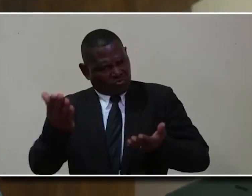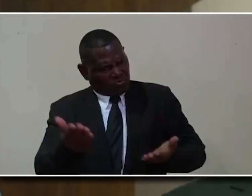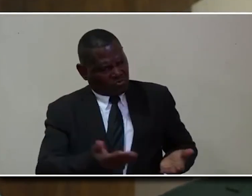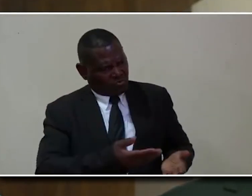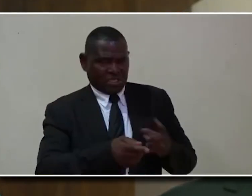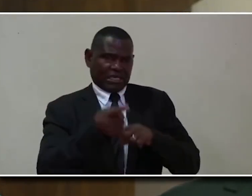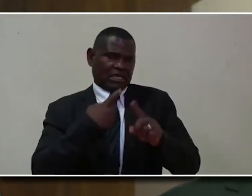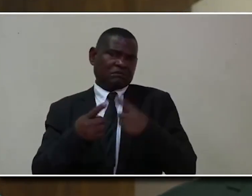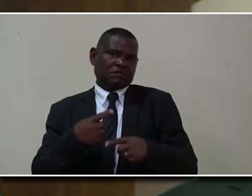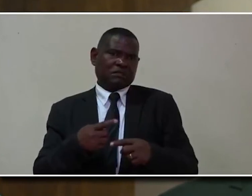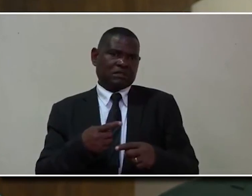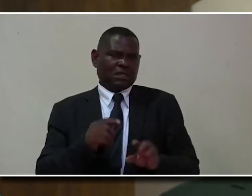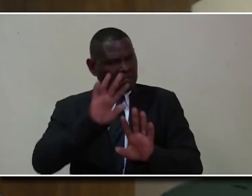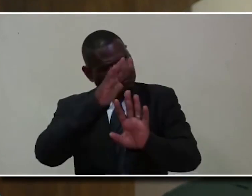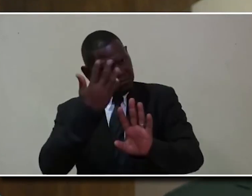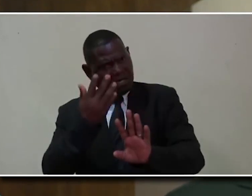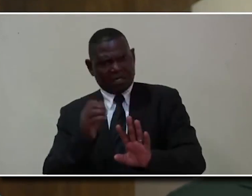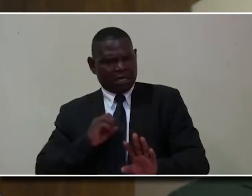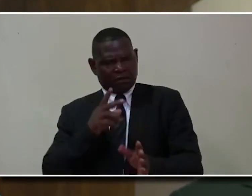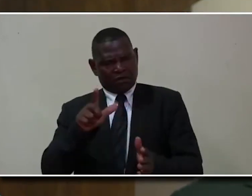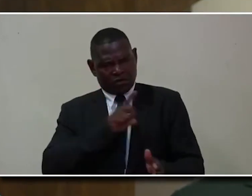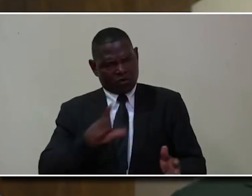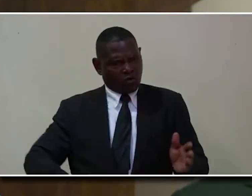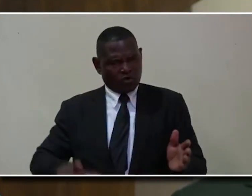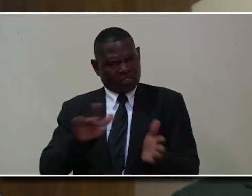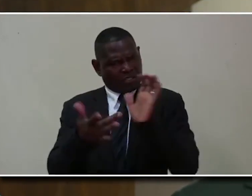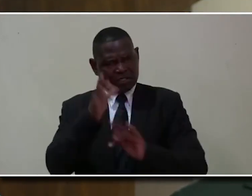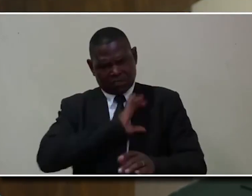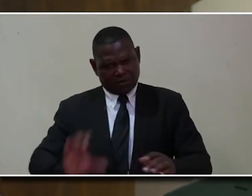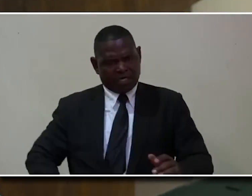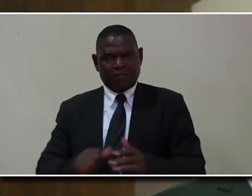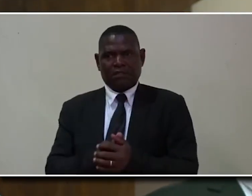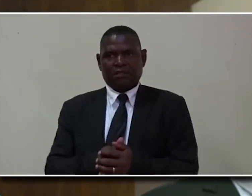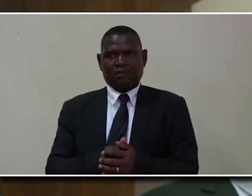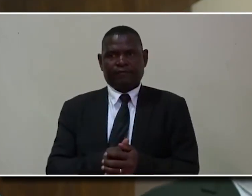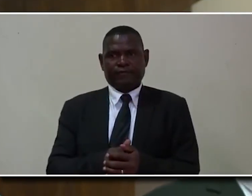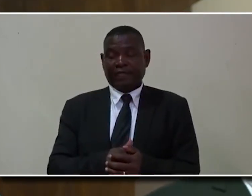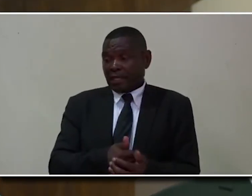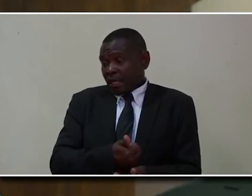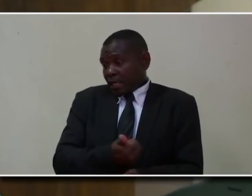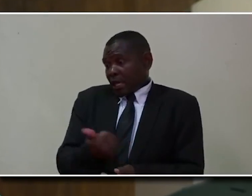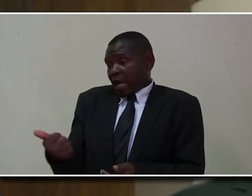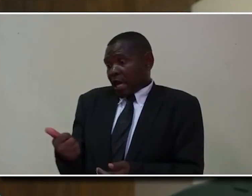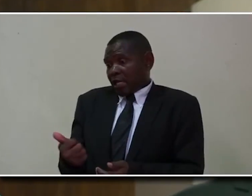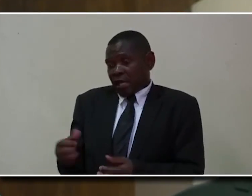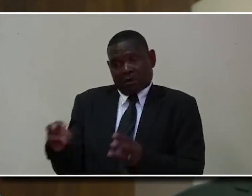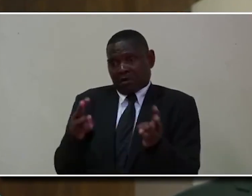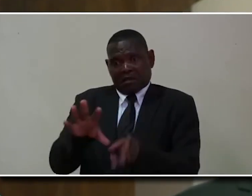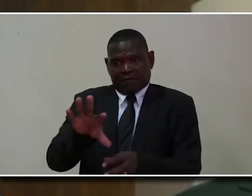The return of our Lord Jesus Christ. Bweranso kwa mbuye wadu Yesu Kristu. The other source of joy is the